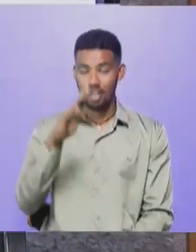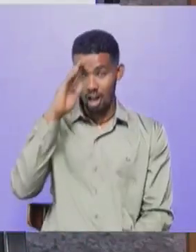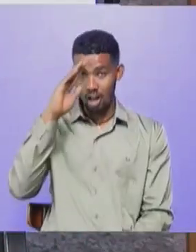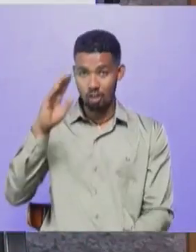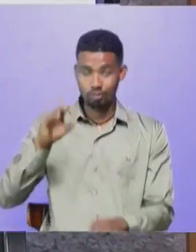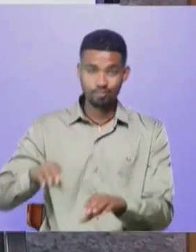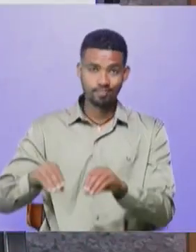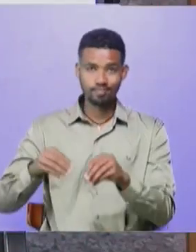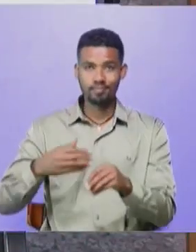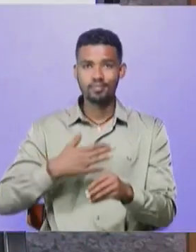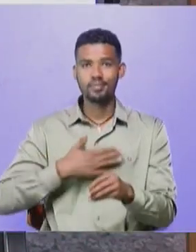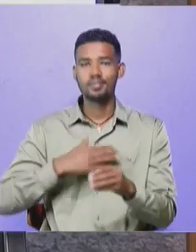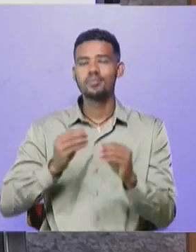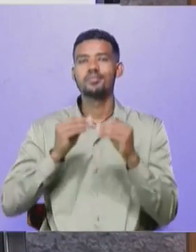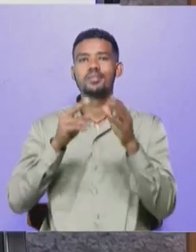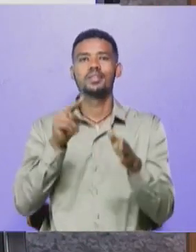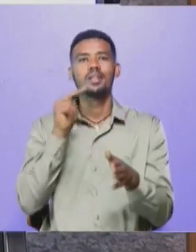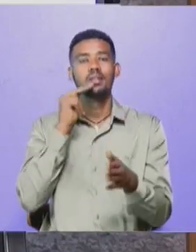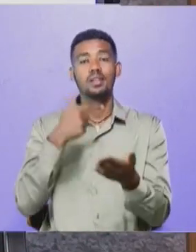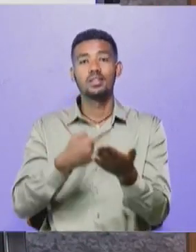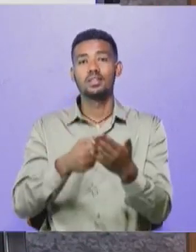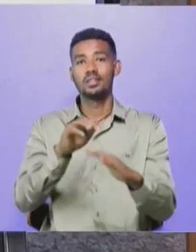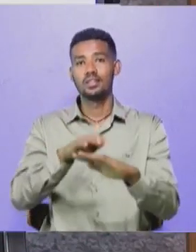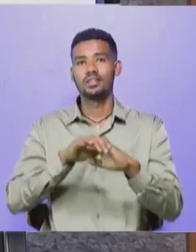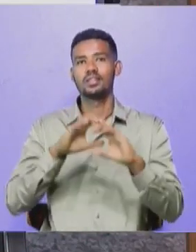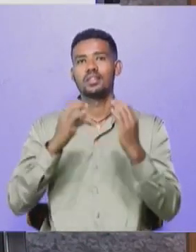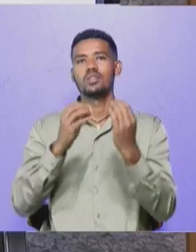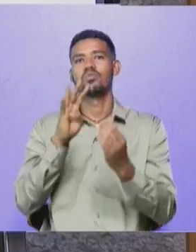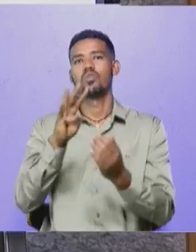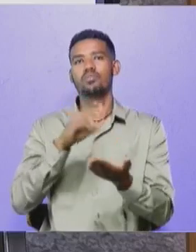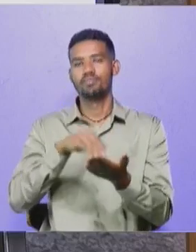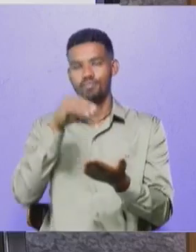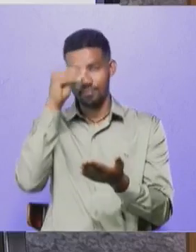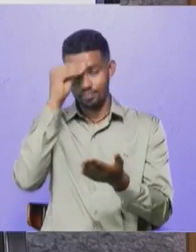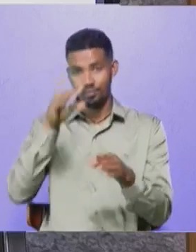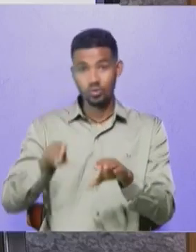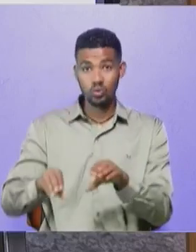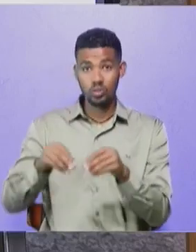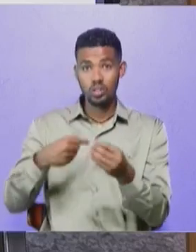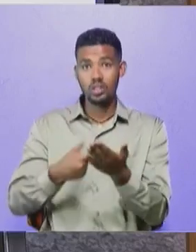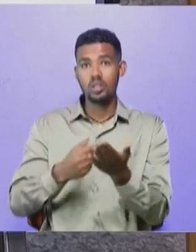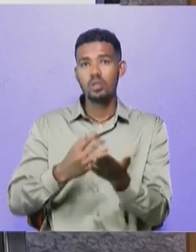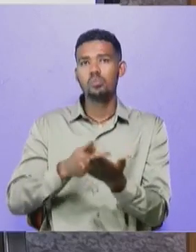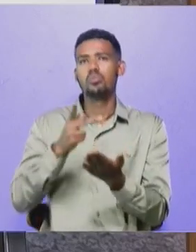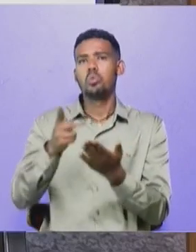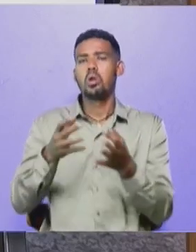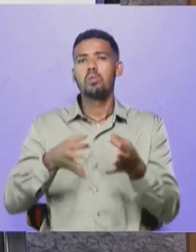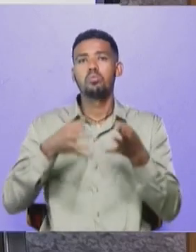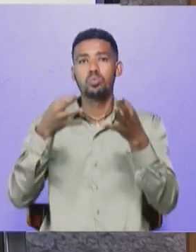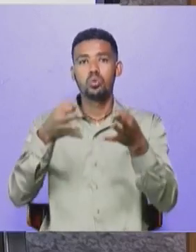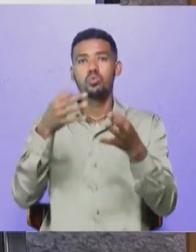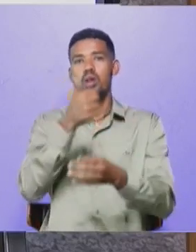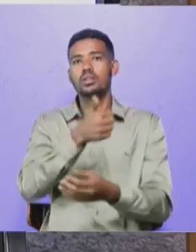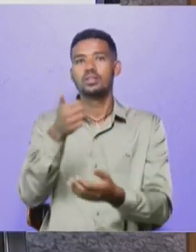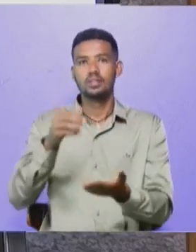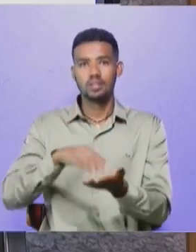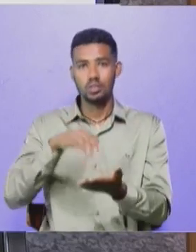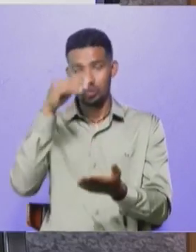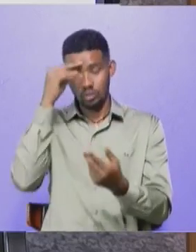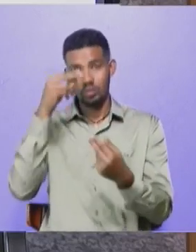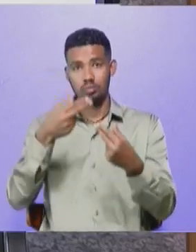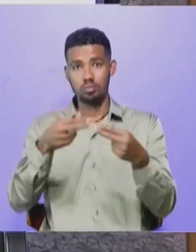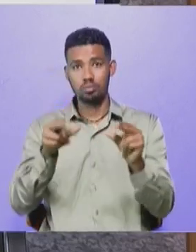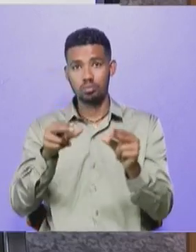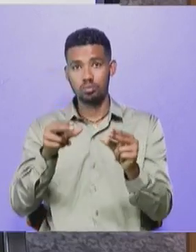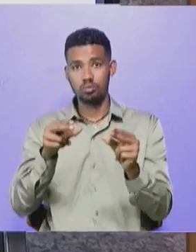students, I'm Miss Nabila. This is English Grade 4 lesson. Students, this program is brought to you by City Government of Addis